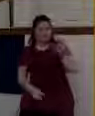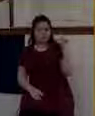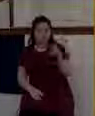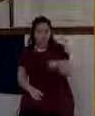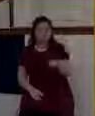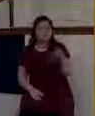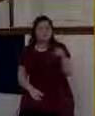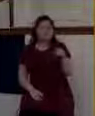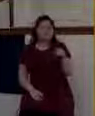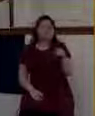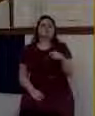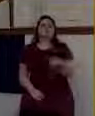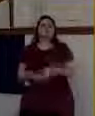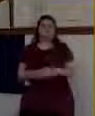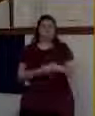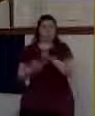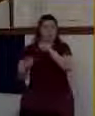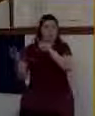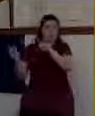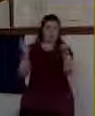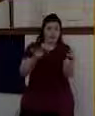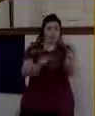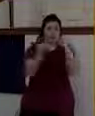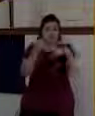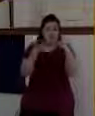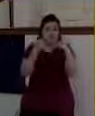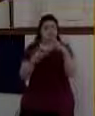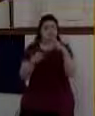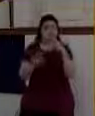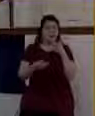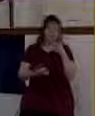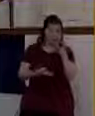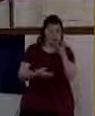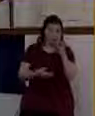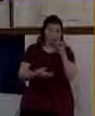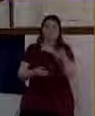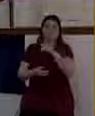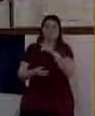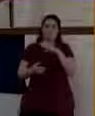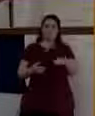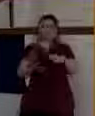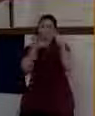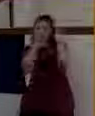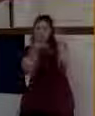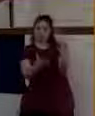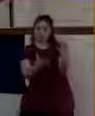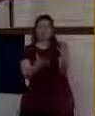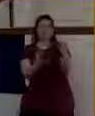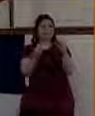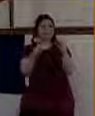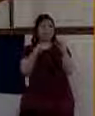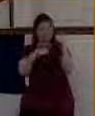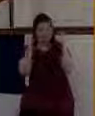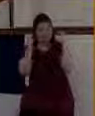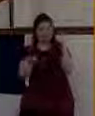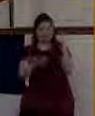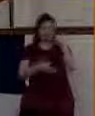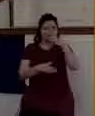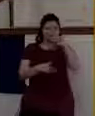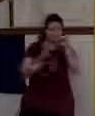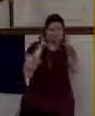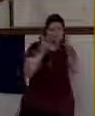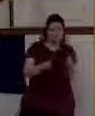camest back and has eaten bread and drunk water in the place of which the Lord did say to thee, eat no bread and drink no water. Thy carcass